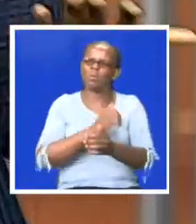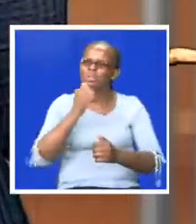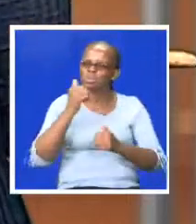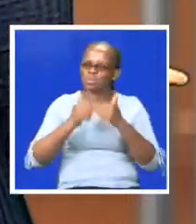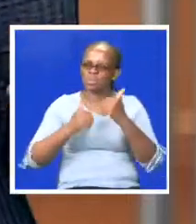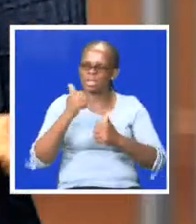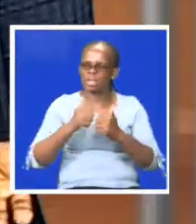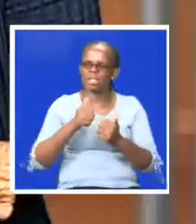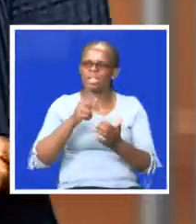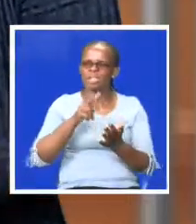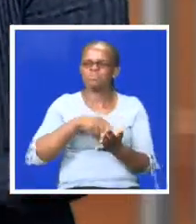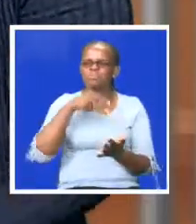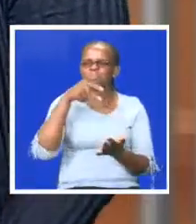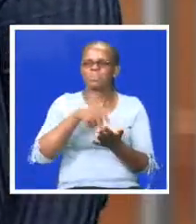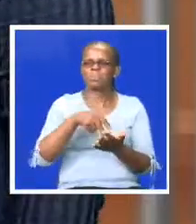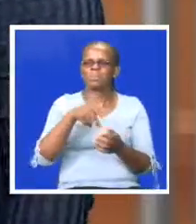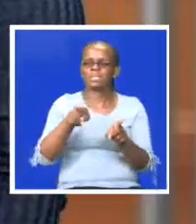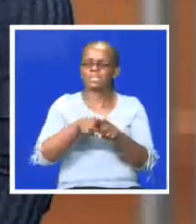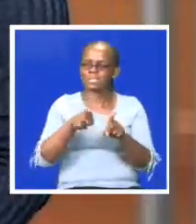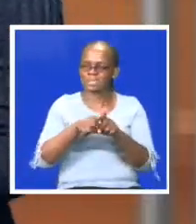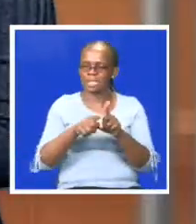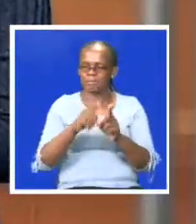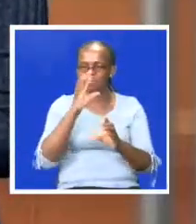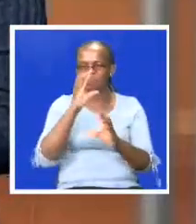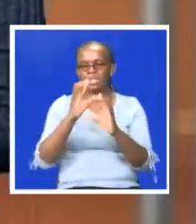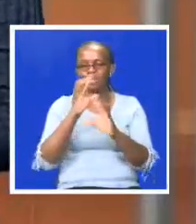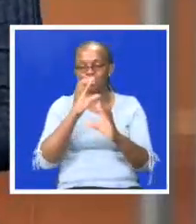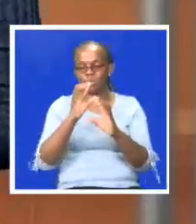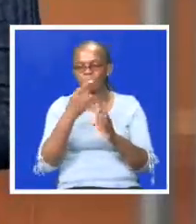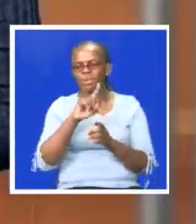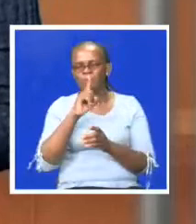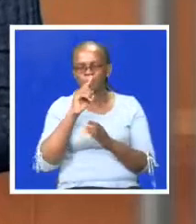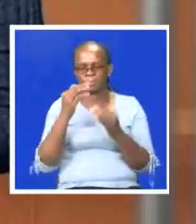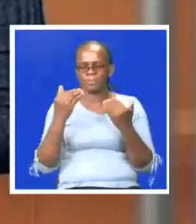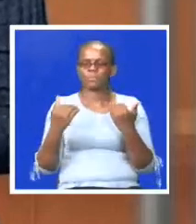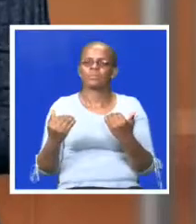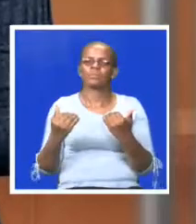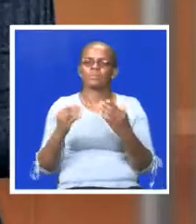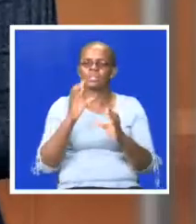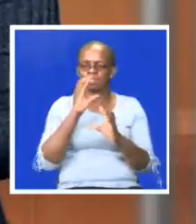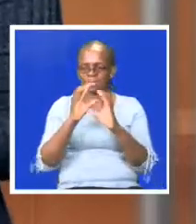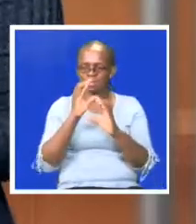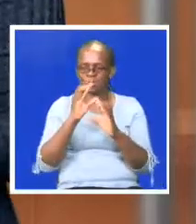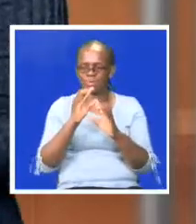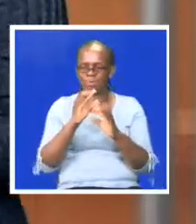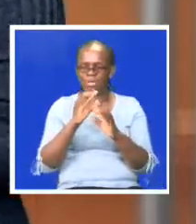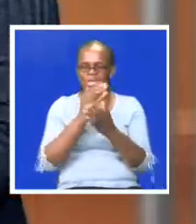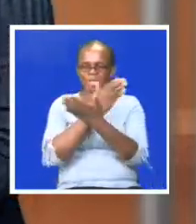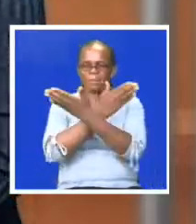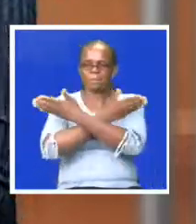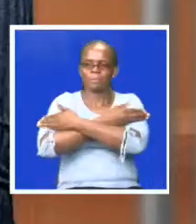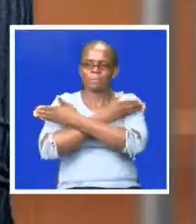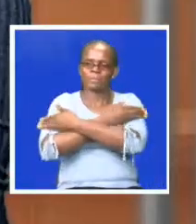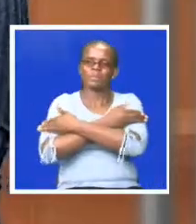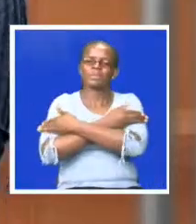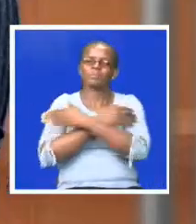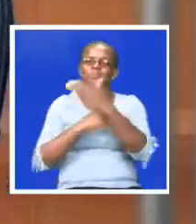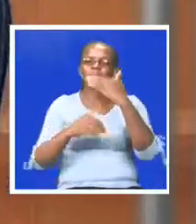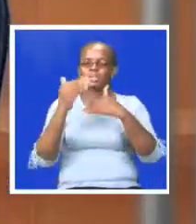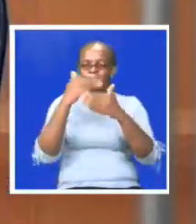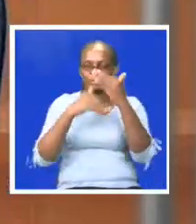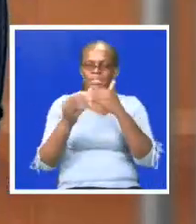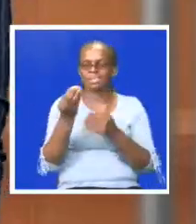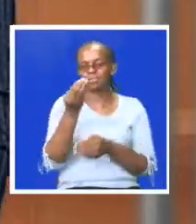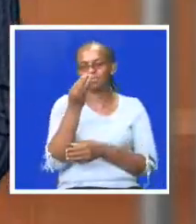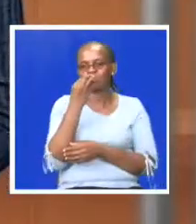to jump, even to talk. So today we are going to talk about bodybuilding food. When we're talking about